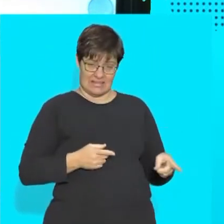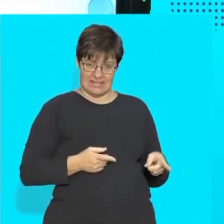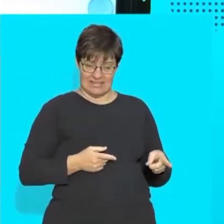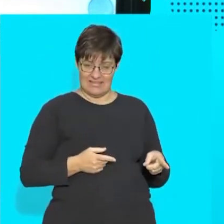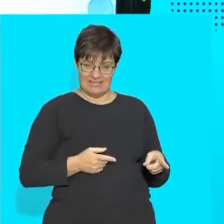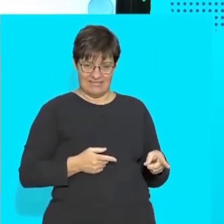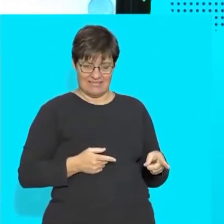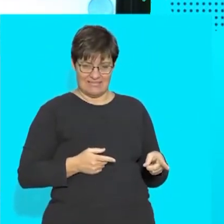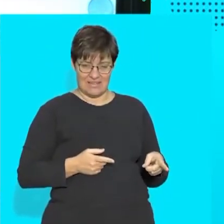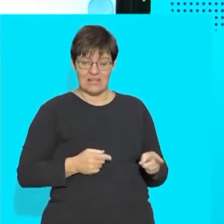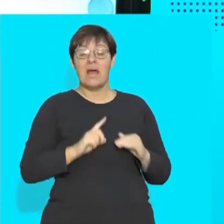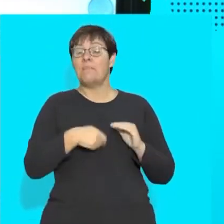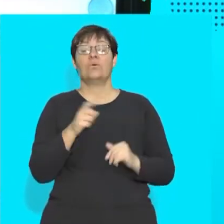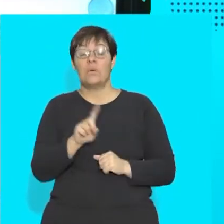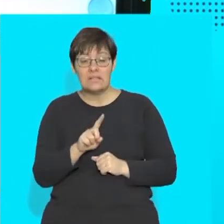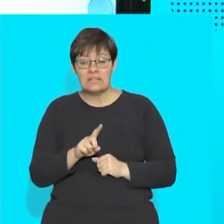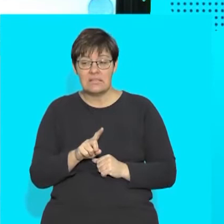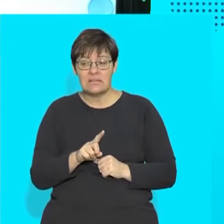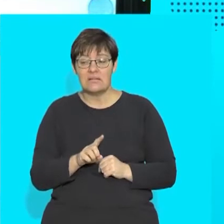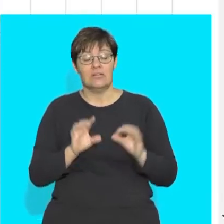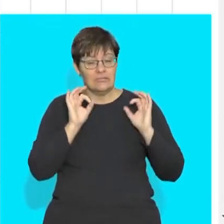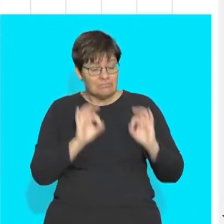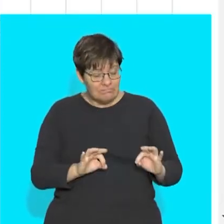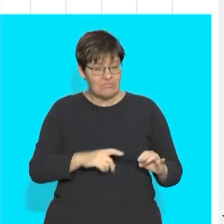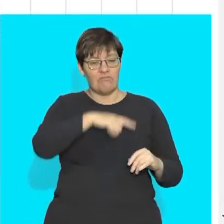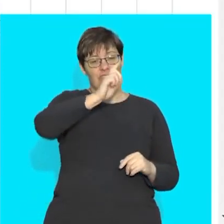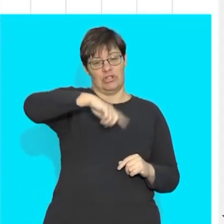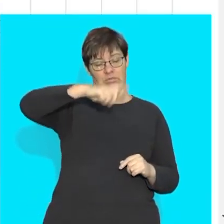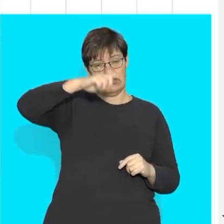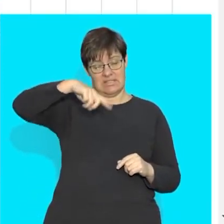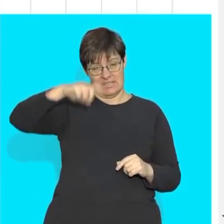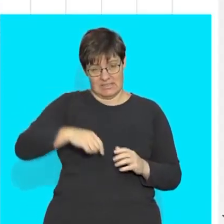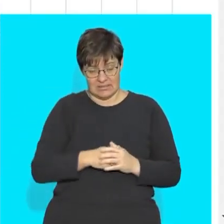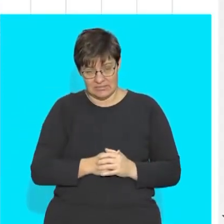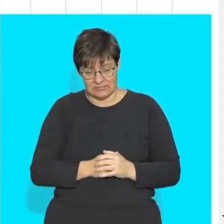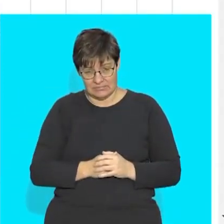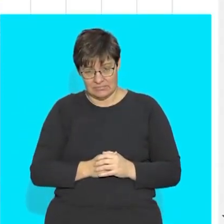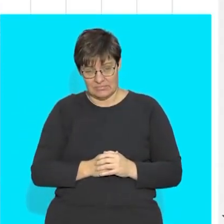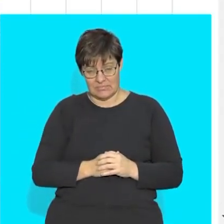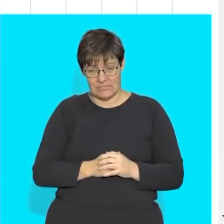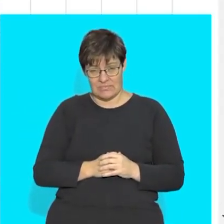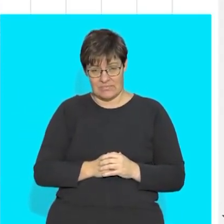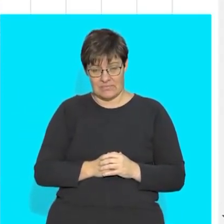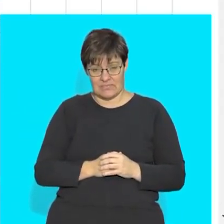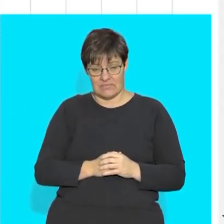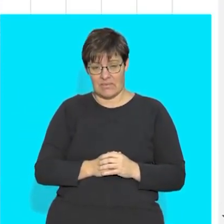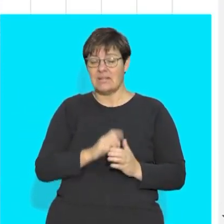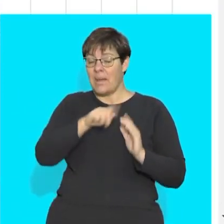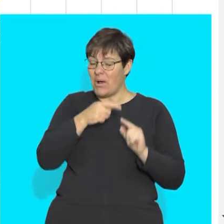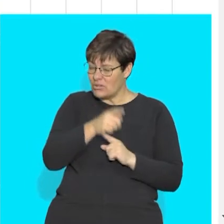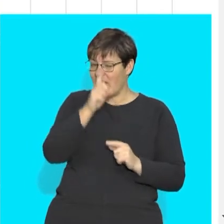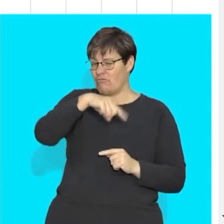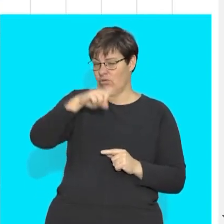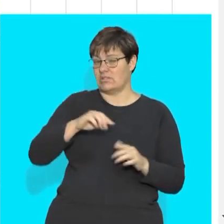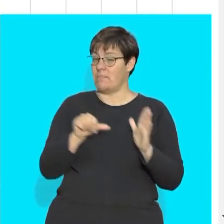them to come off. It's all about getting to that threshold frequency, okay? It's all